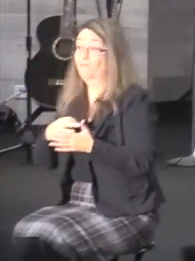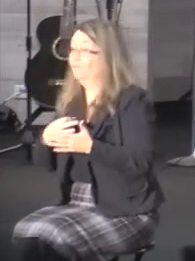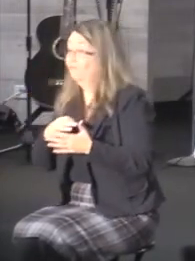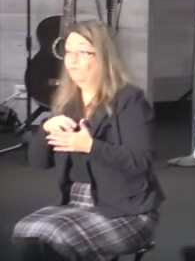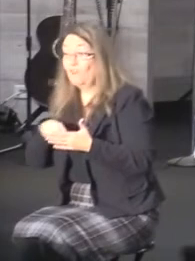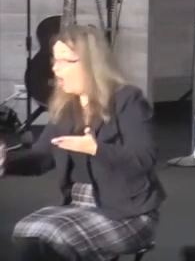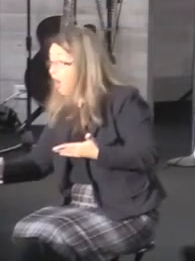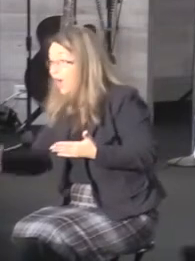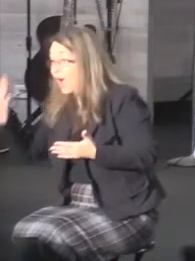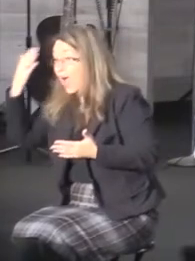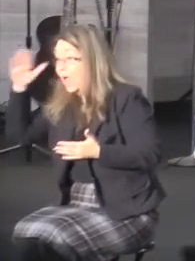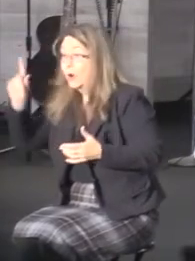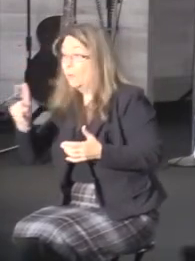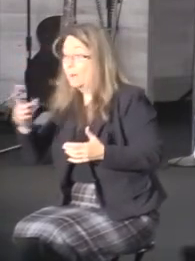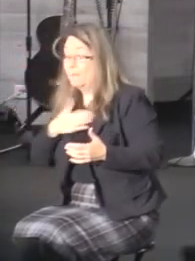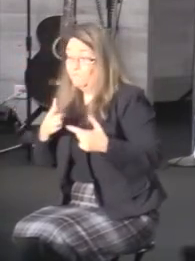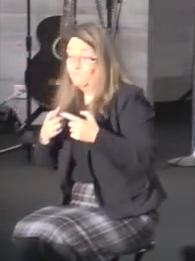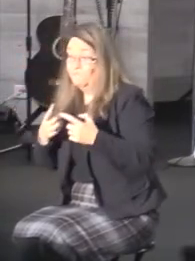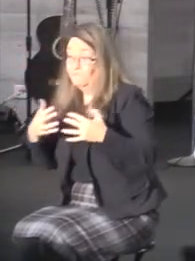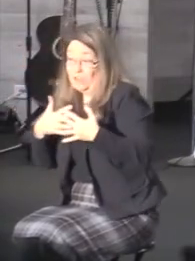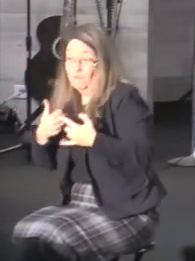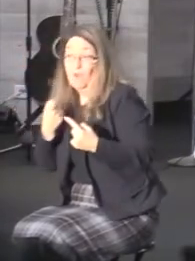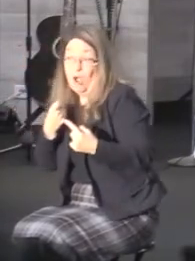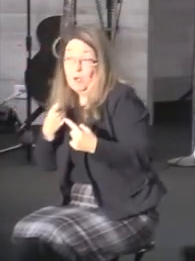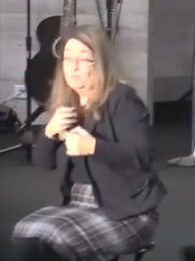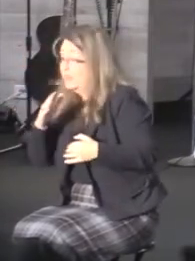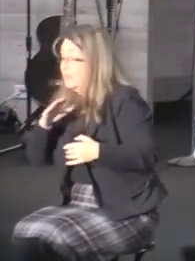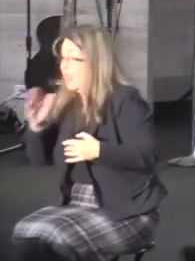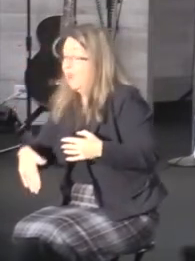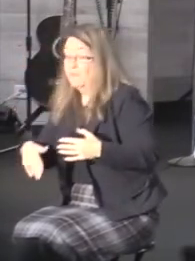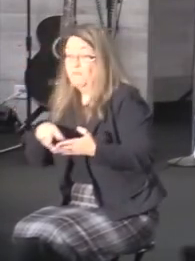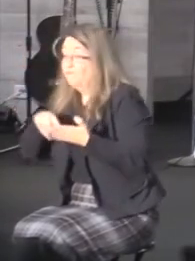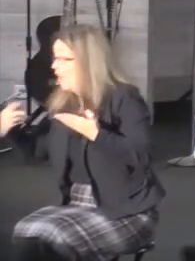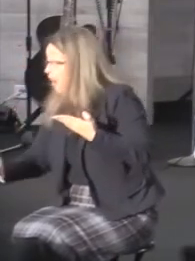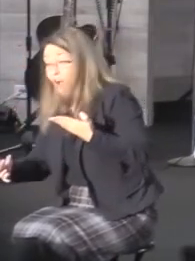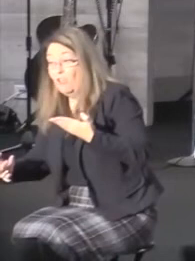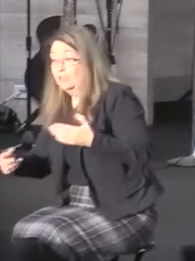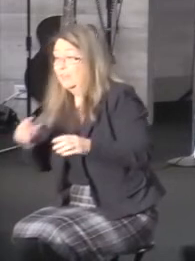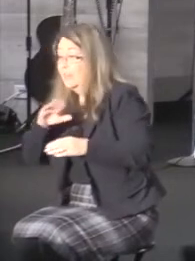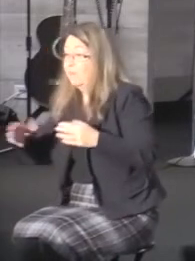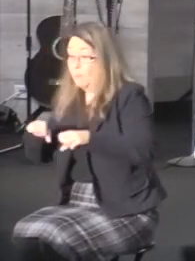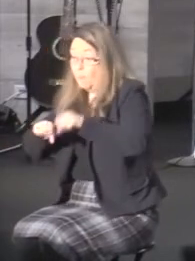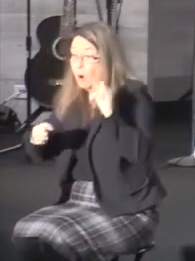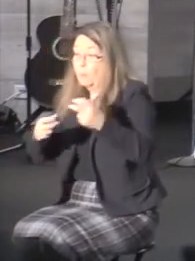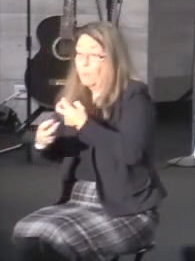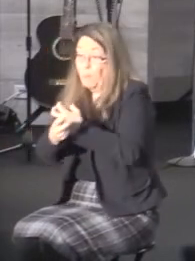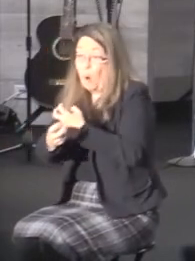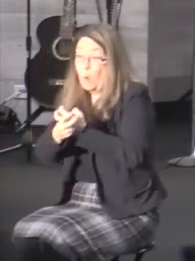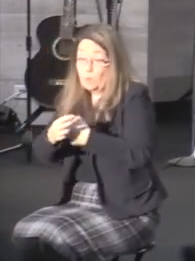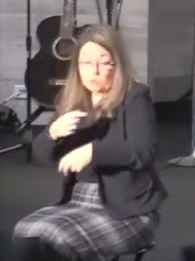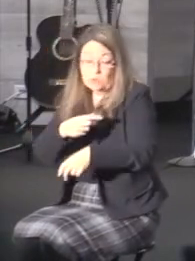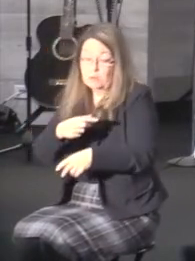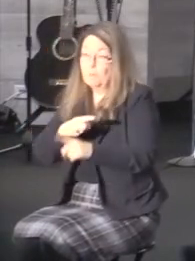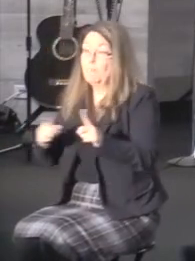don't know where my fear of heights actually has come from. I've never fallen from anything that's high up. I've never broken any bones after falling down.